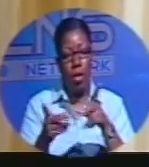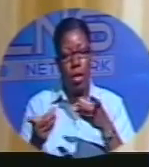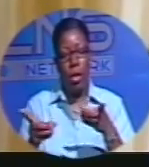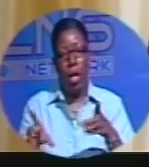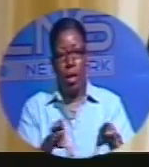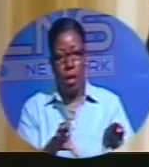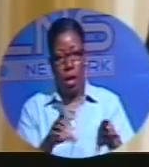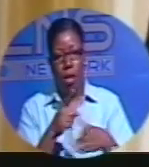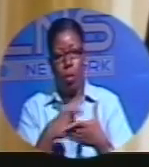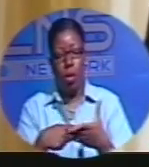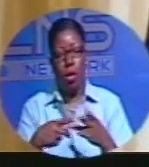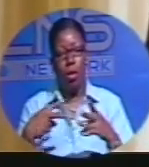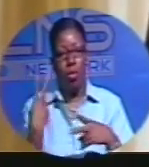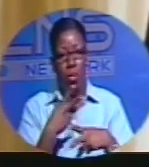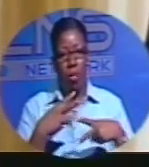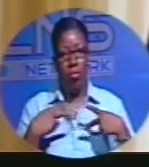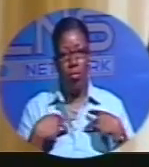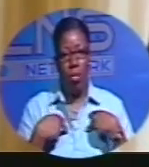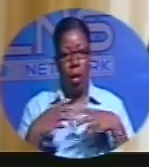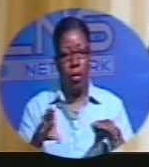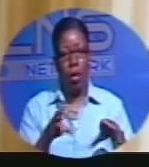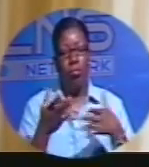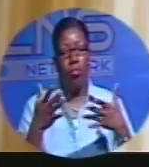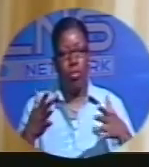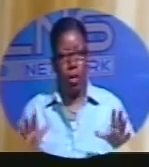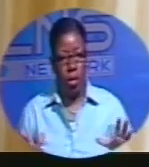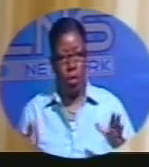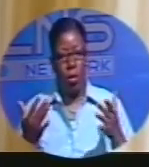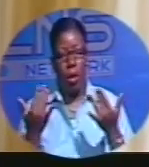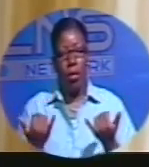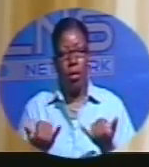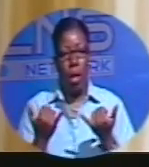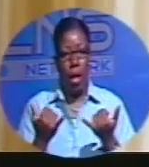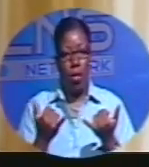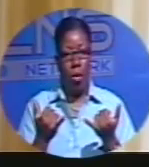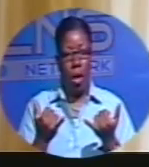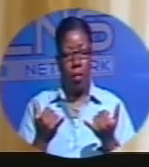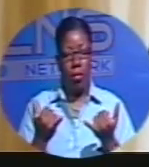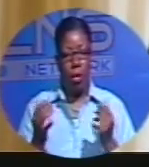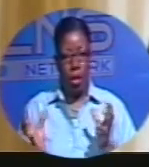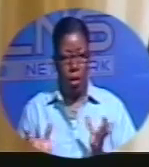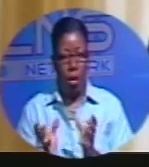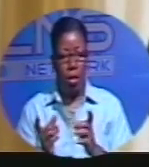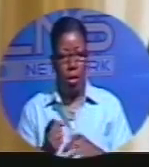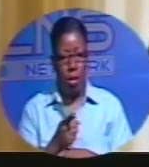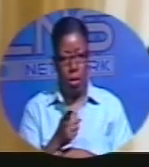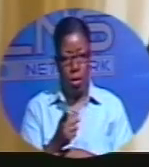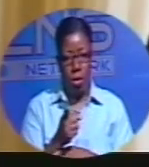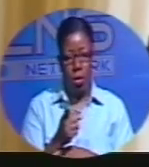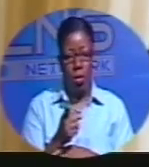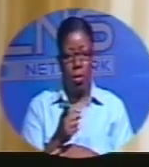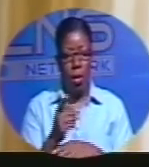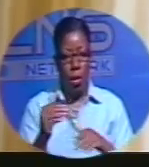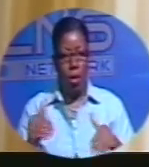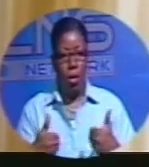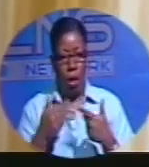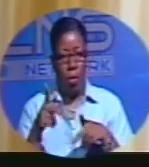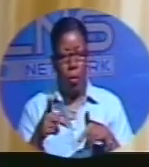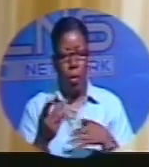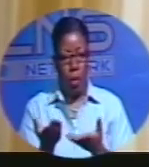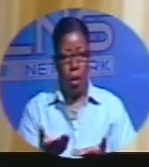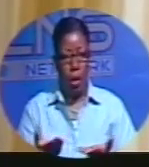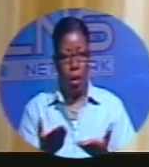already done. And so I challenge you young people in here tonight to go ahead and do more. That is what this is all